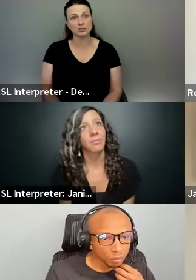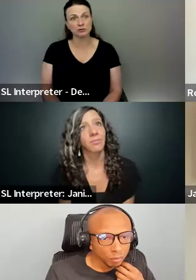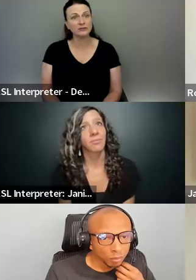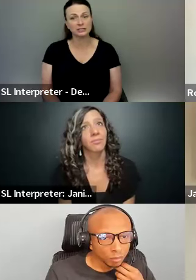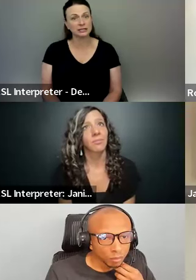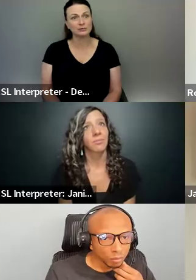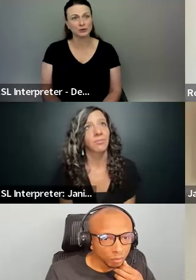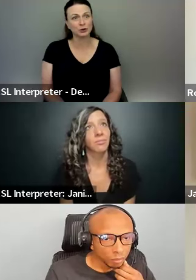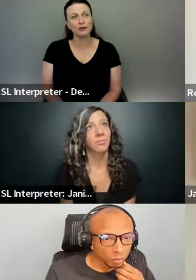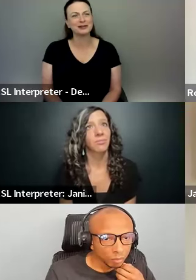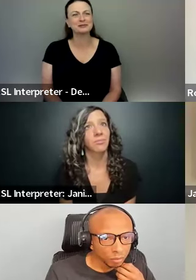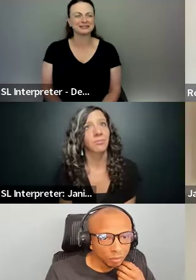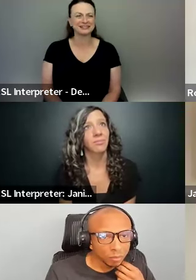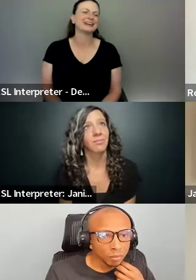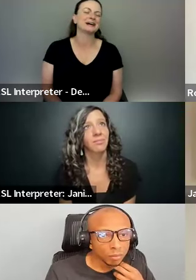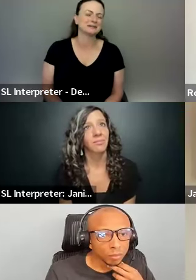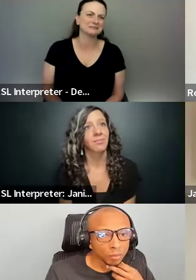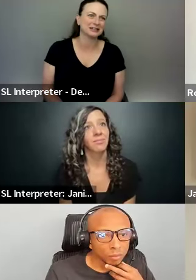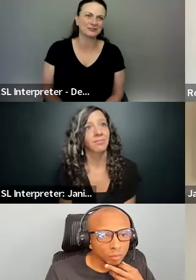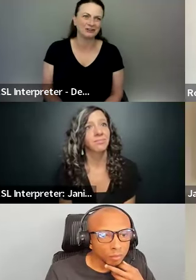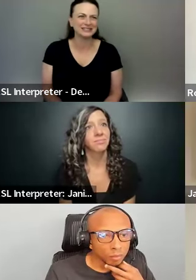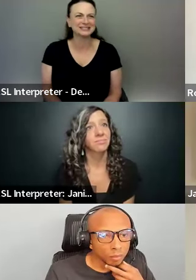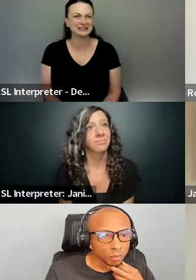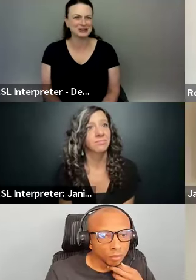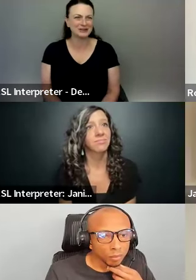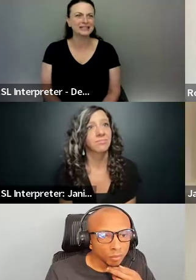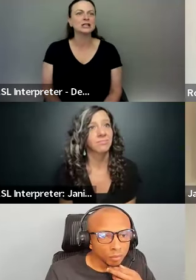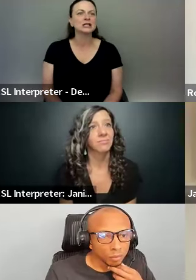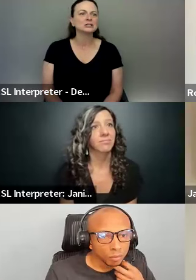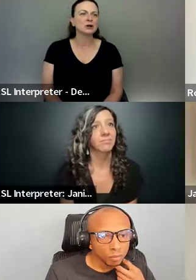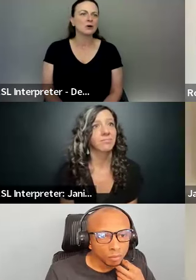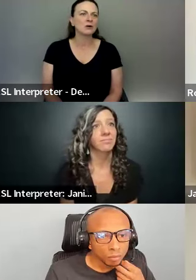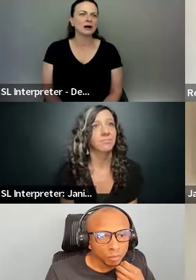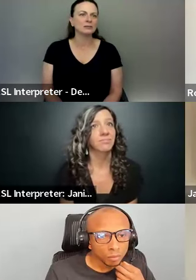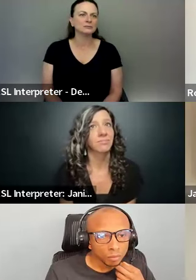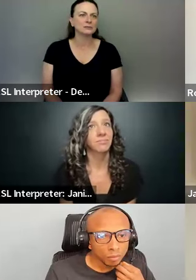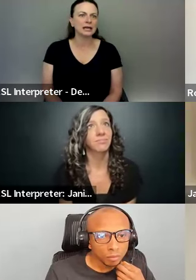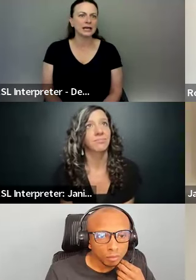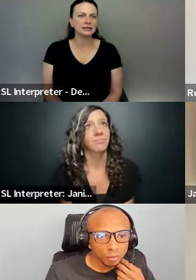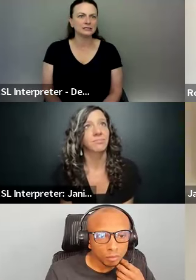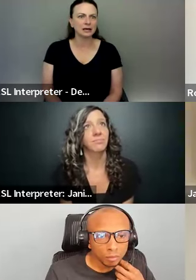it would be terrific to get some of your Colonia involvement. So that'd be great. So,